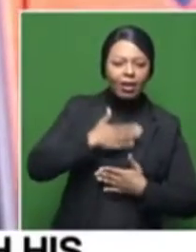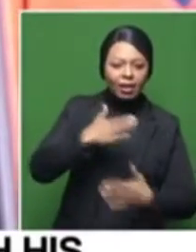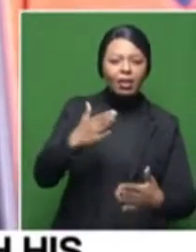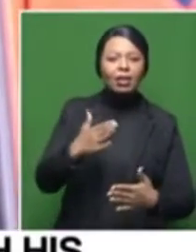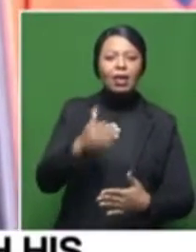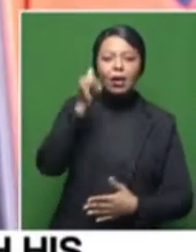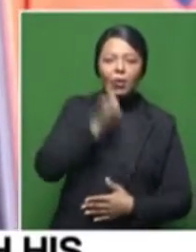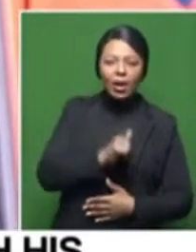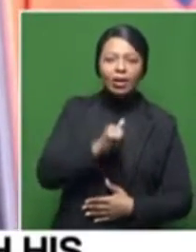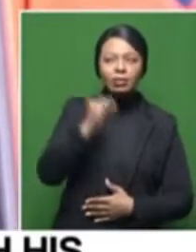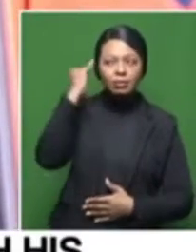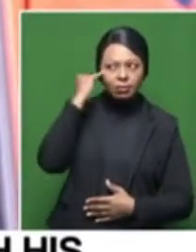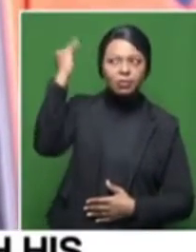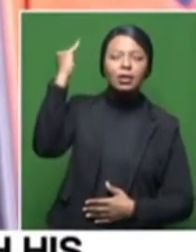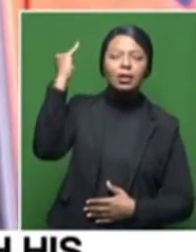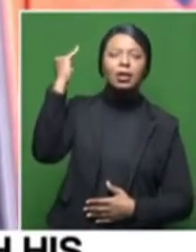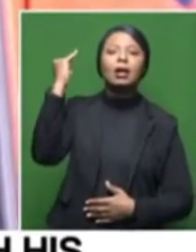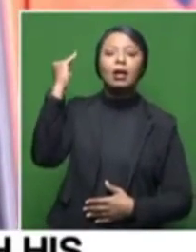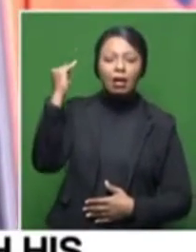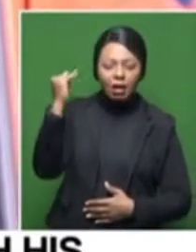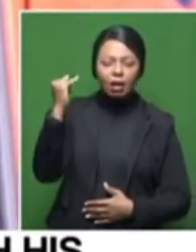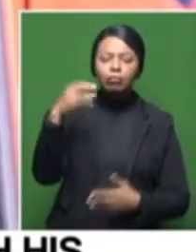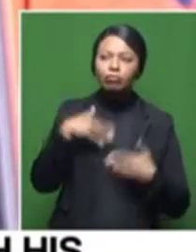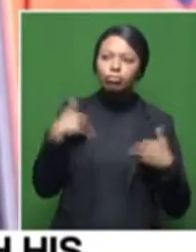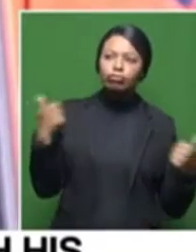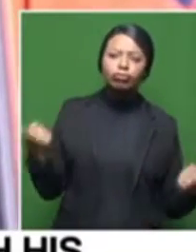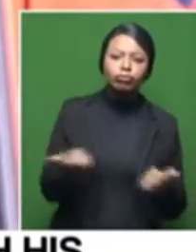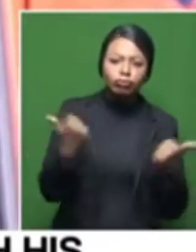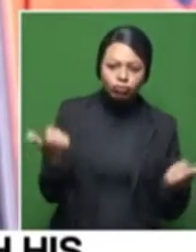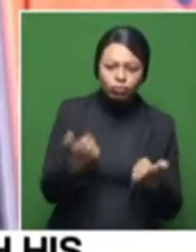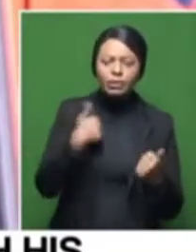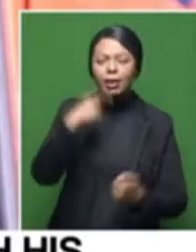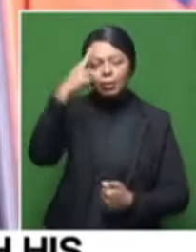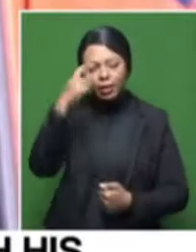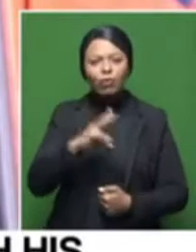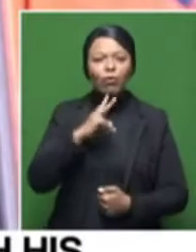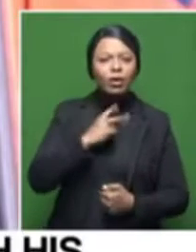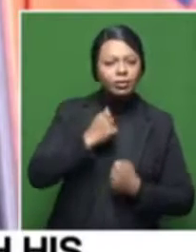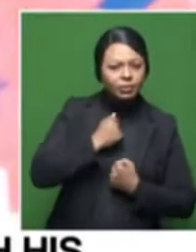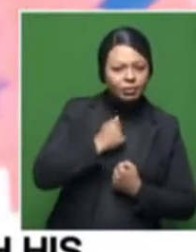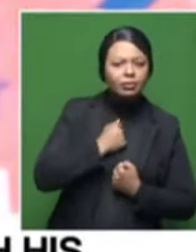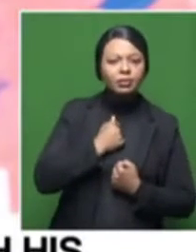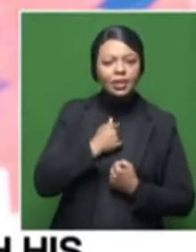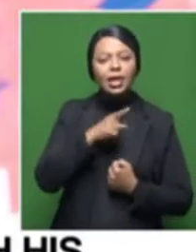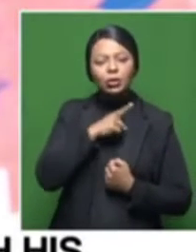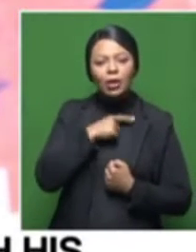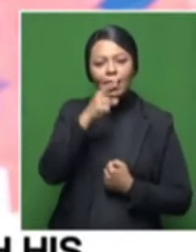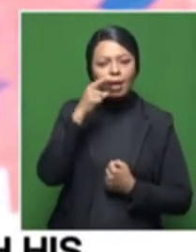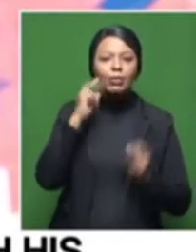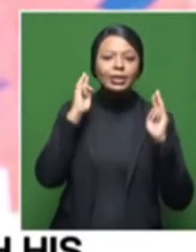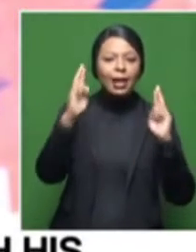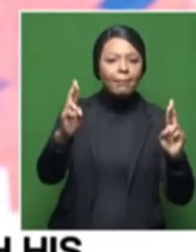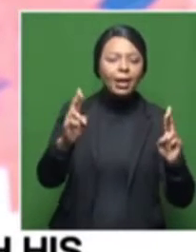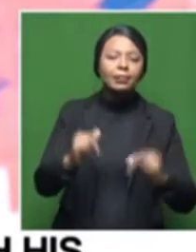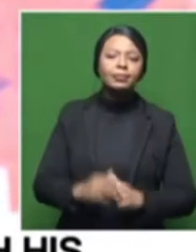came, it really just sparked that hope. And I believed again. And I believed in my voice. And hence Ithemba. Let's